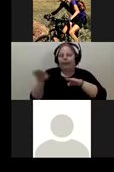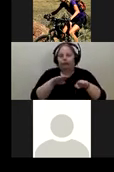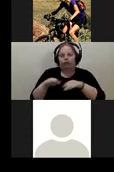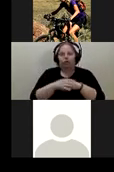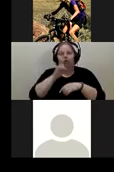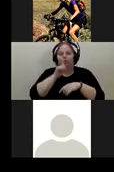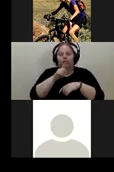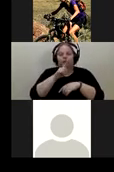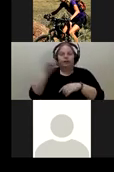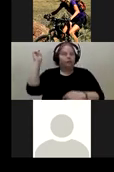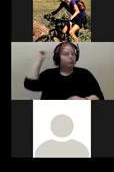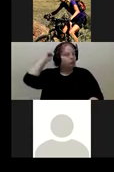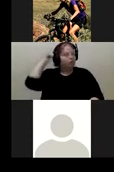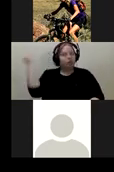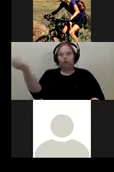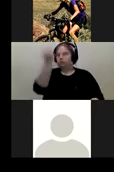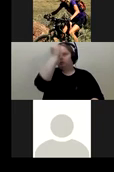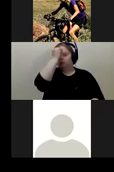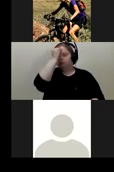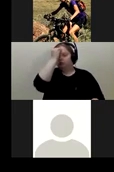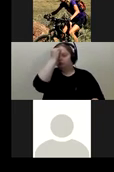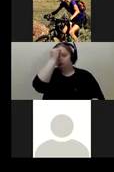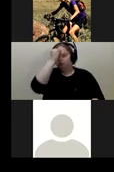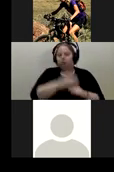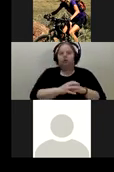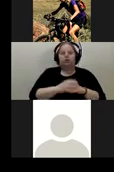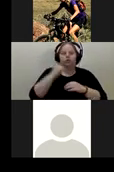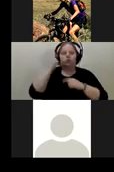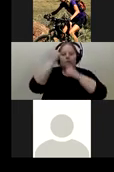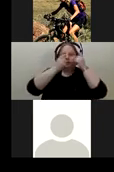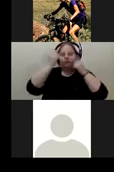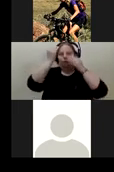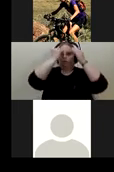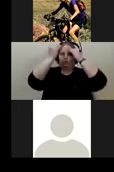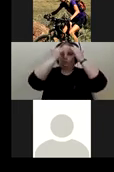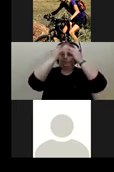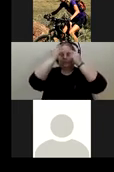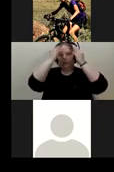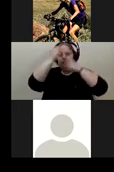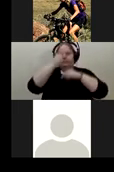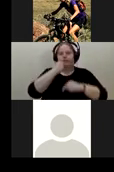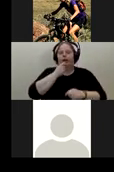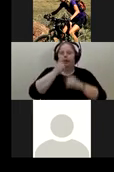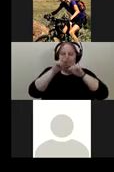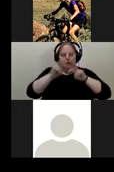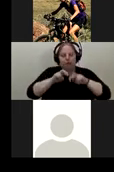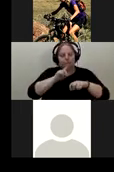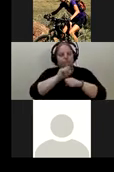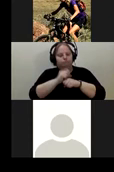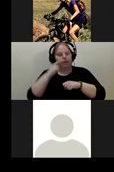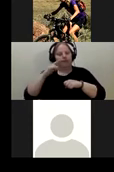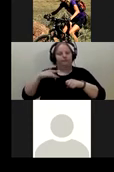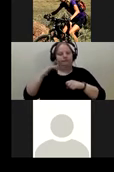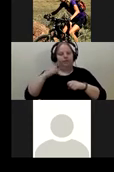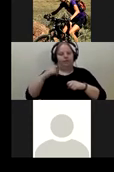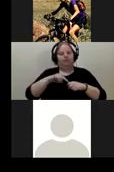your consciousness, get it out of that cognitive unconscious, bring it into that consciousness and say to yourself, how would I feel telling a